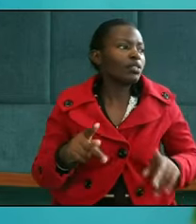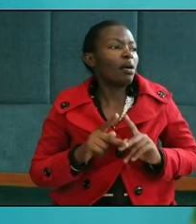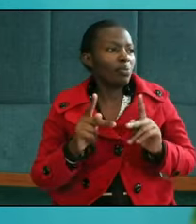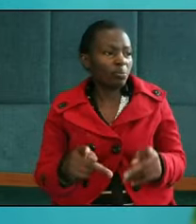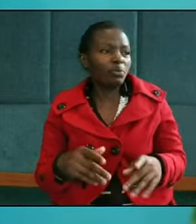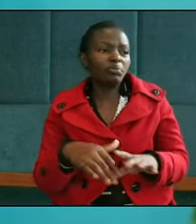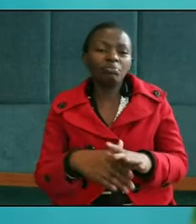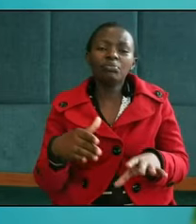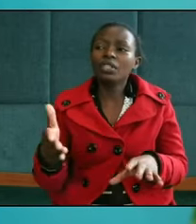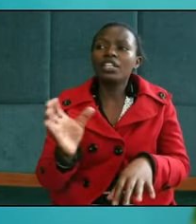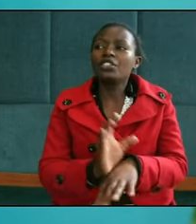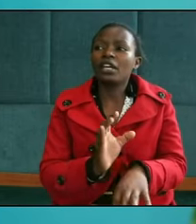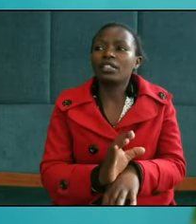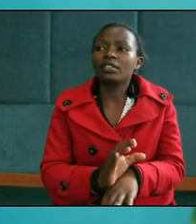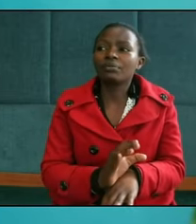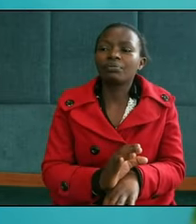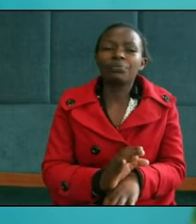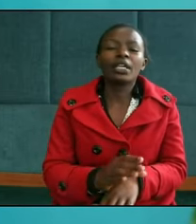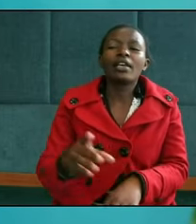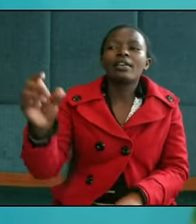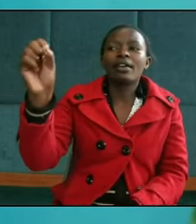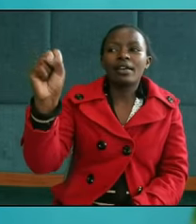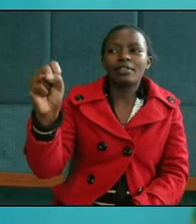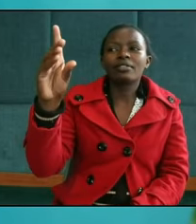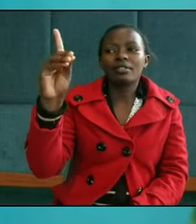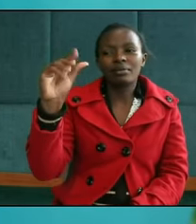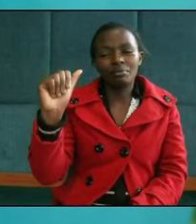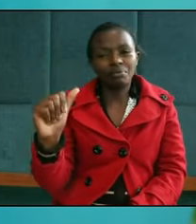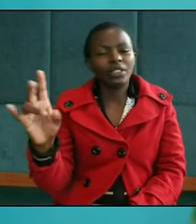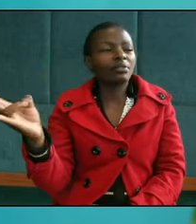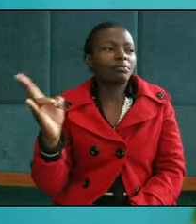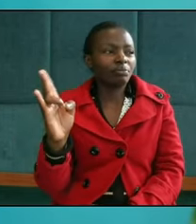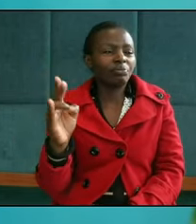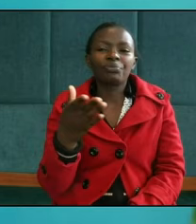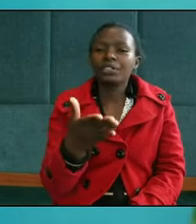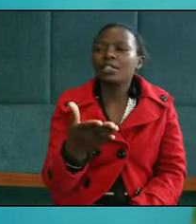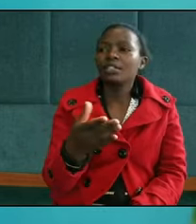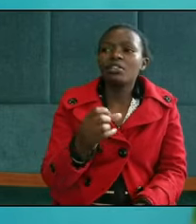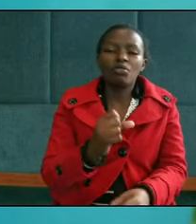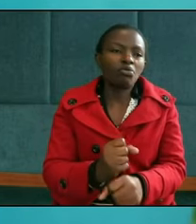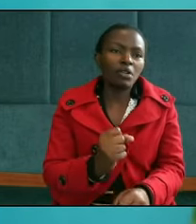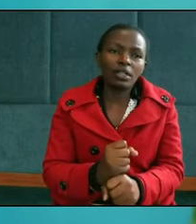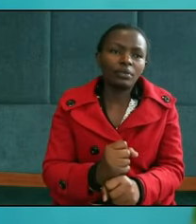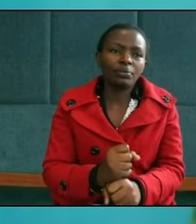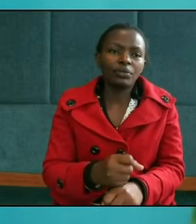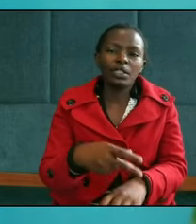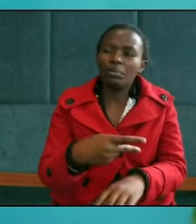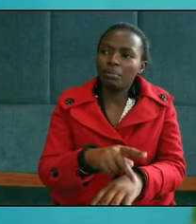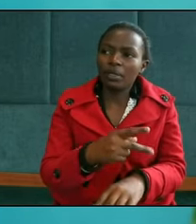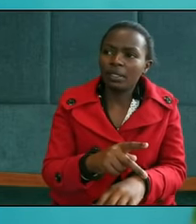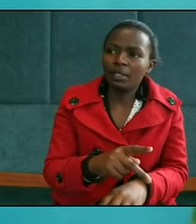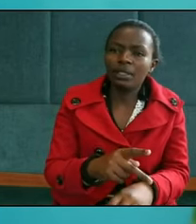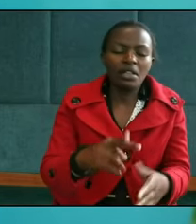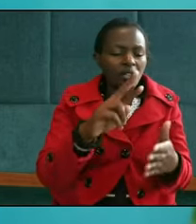Then we have the Seventh-day Adventist members. These ones are working. They know they are pilgrims. They read